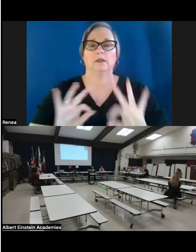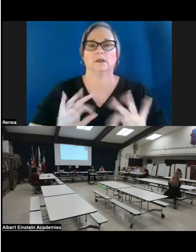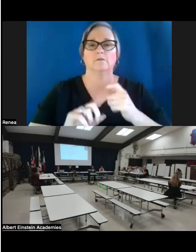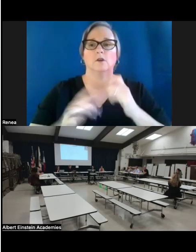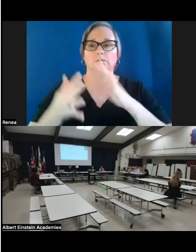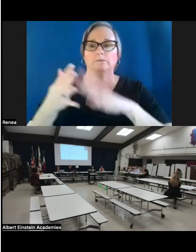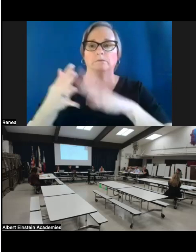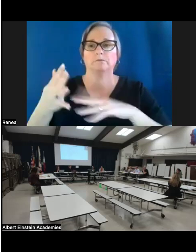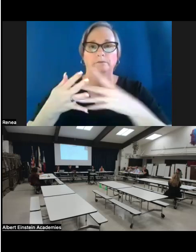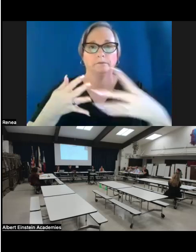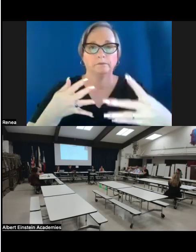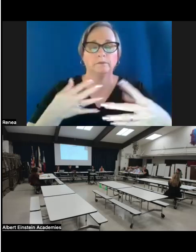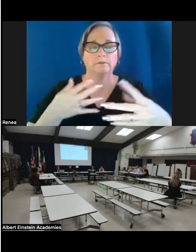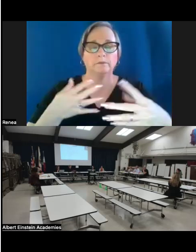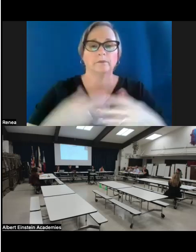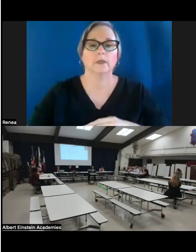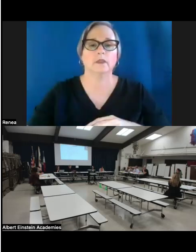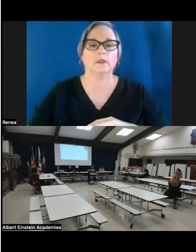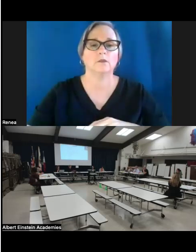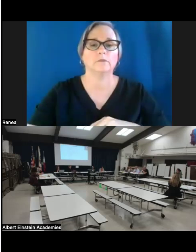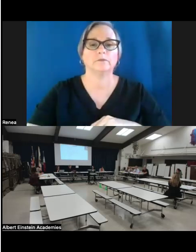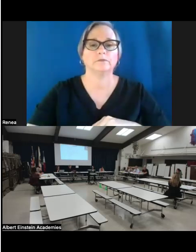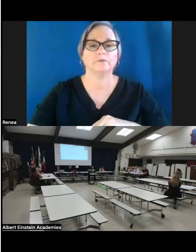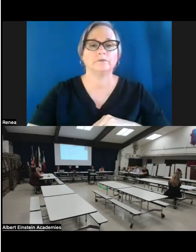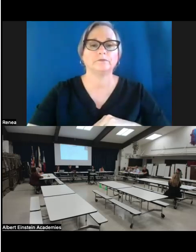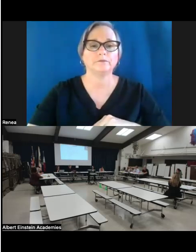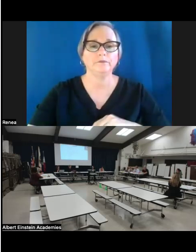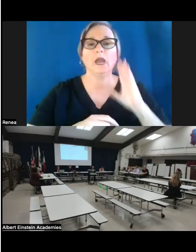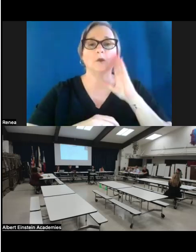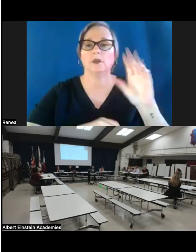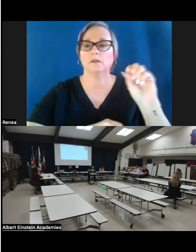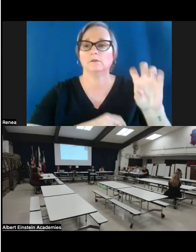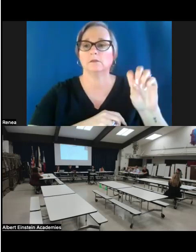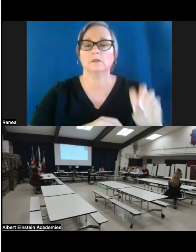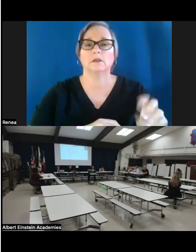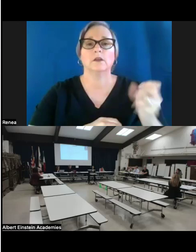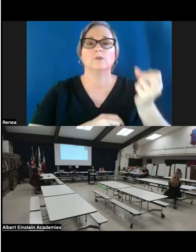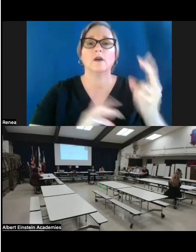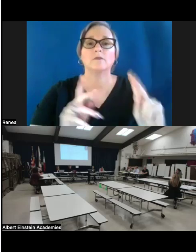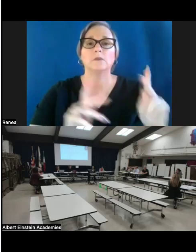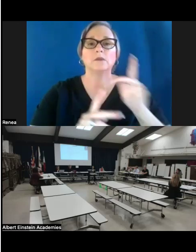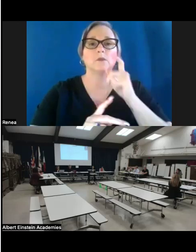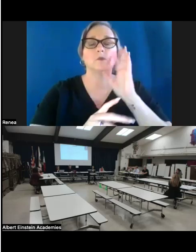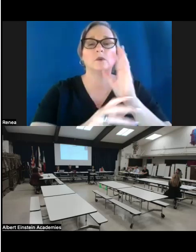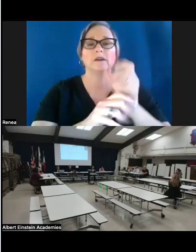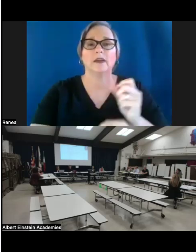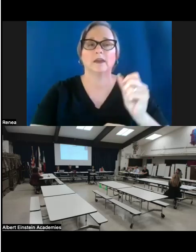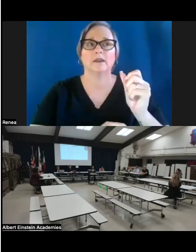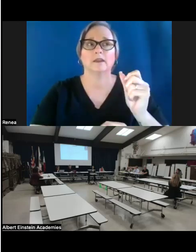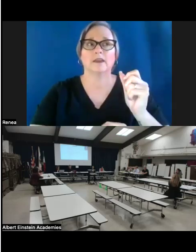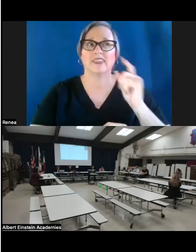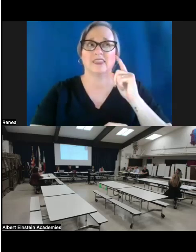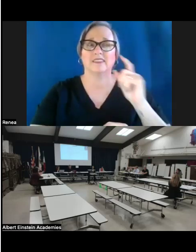I'm going to name the 12 people that will get a $10 gift card, and I will find a way to get them